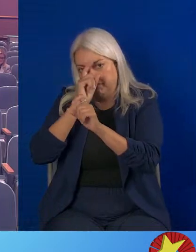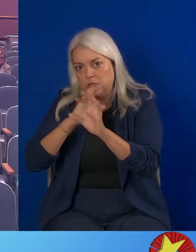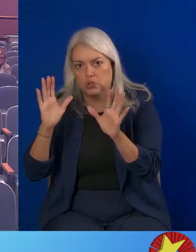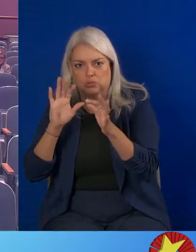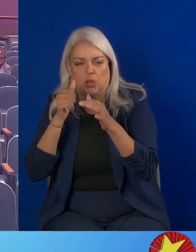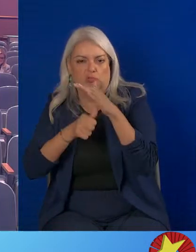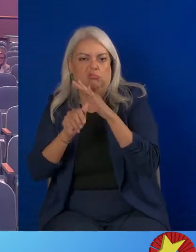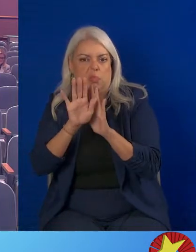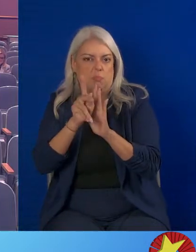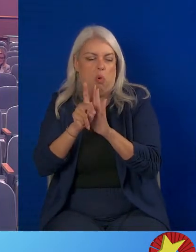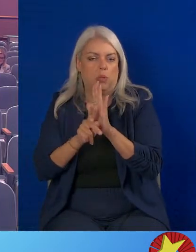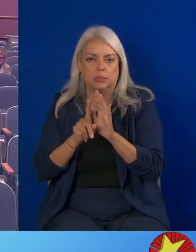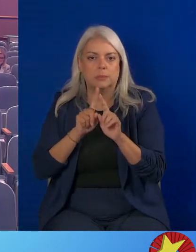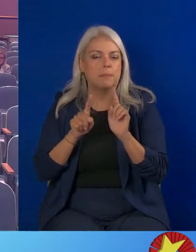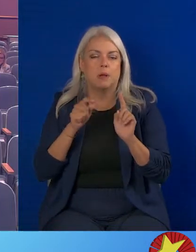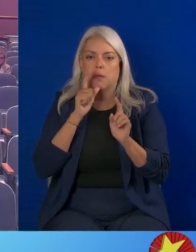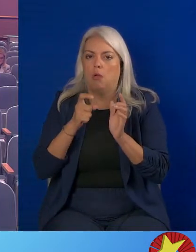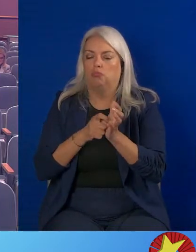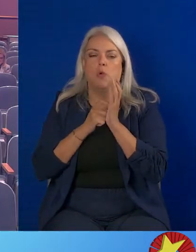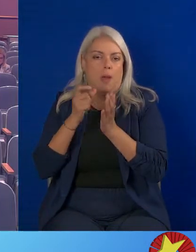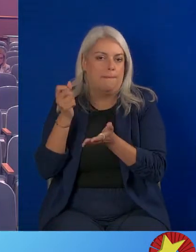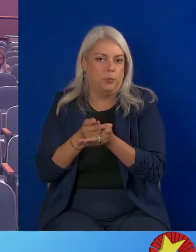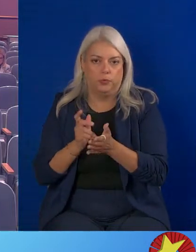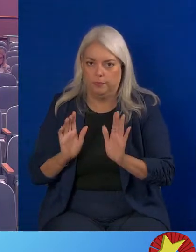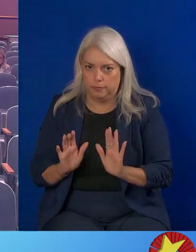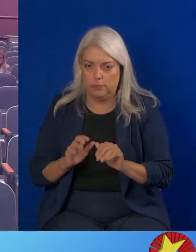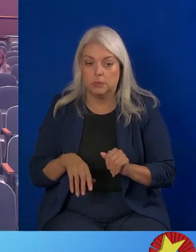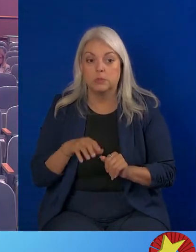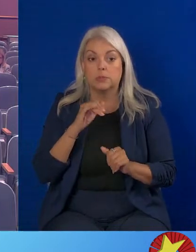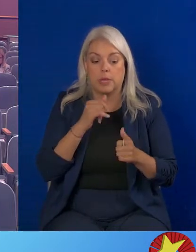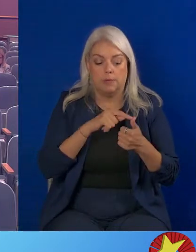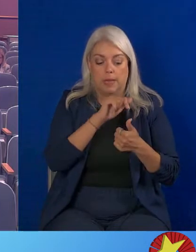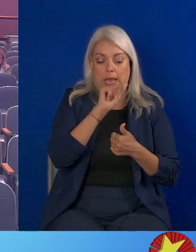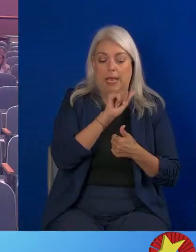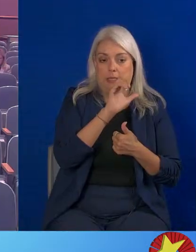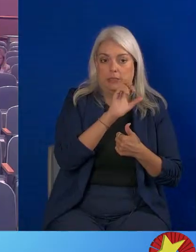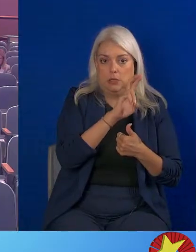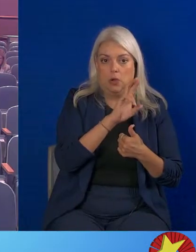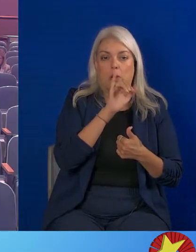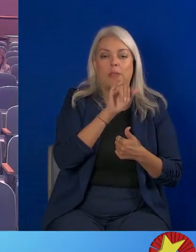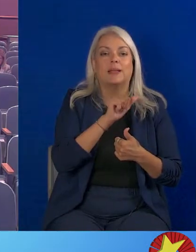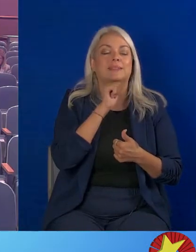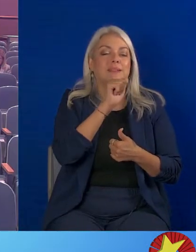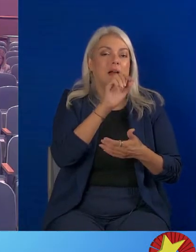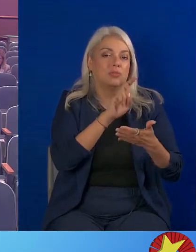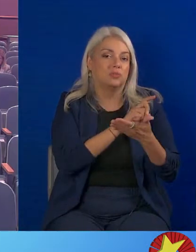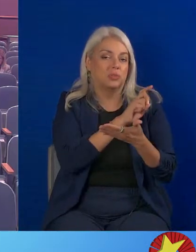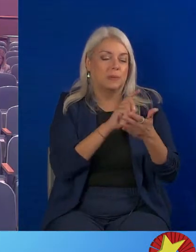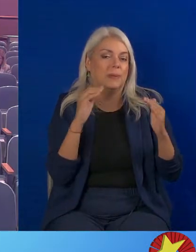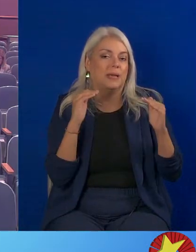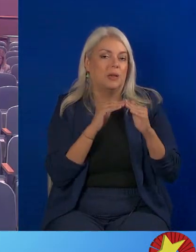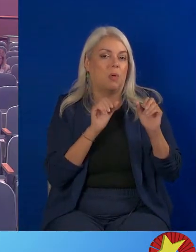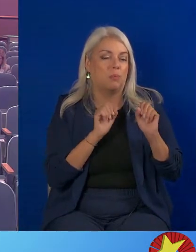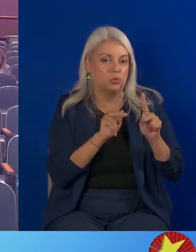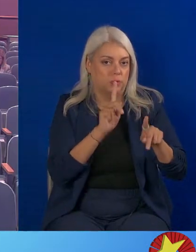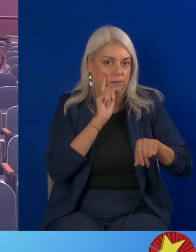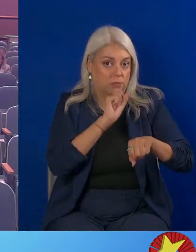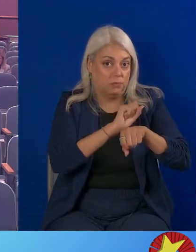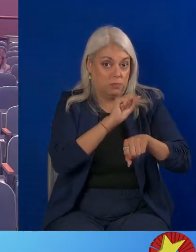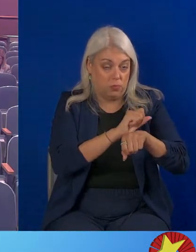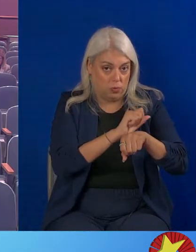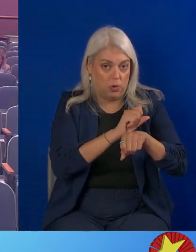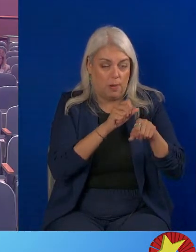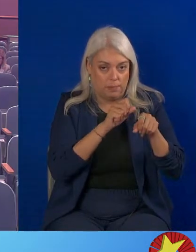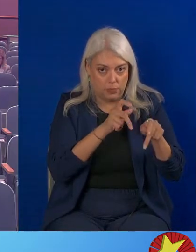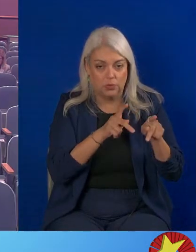So ACR, which is our non-discrimination and equal opportunity policy, basically is